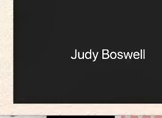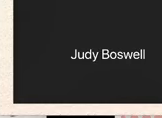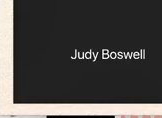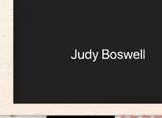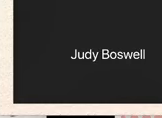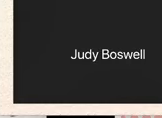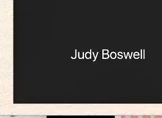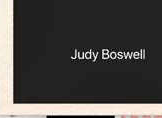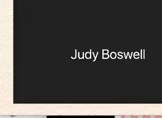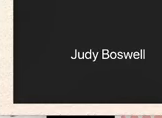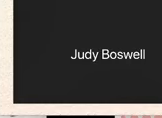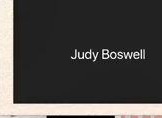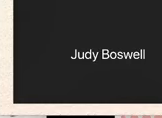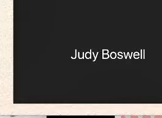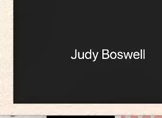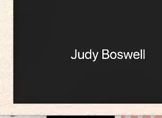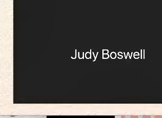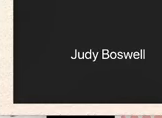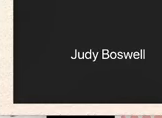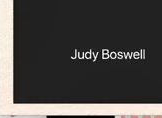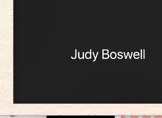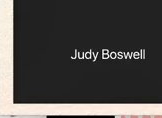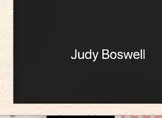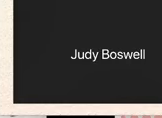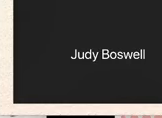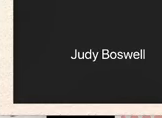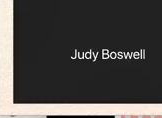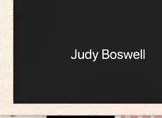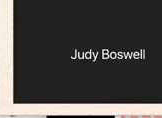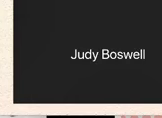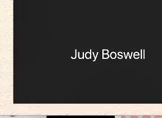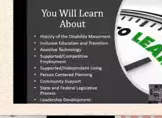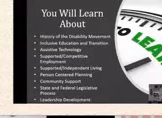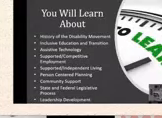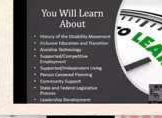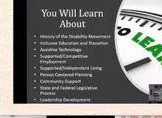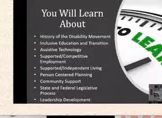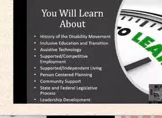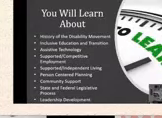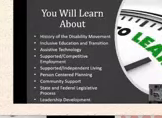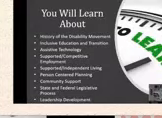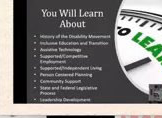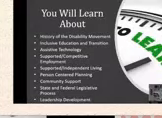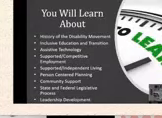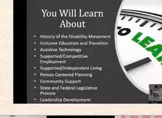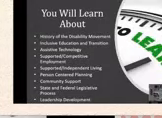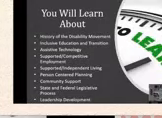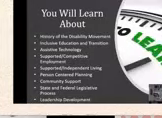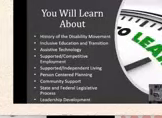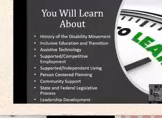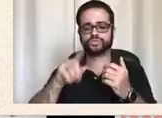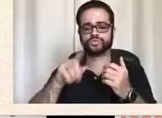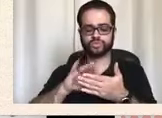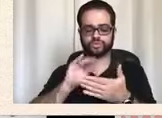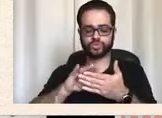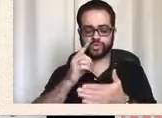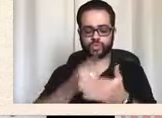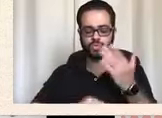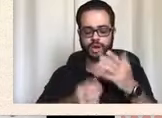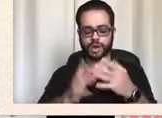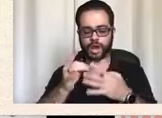right? For like everything. So we all use assistive technology, and we want you guys to learn what options are out there, where to get